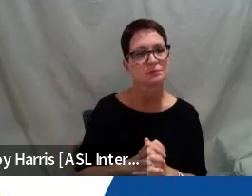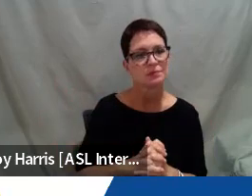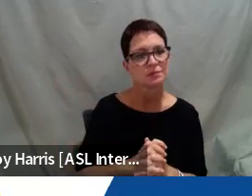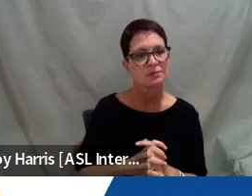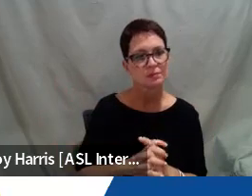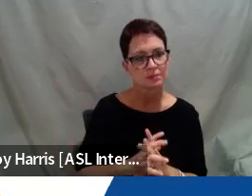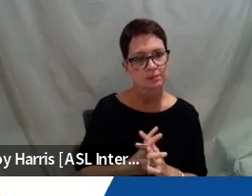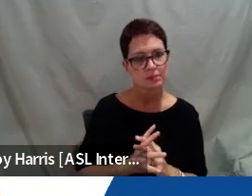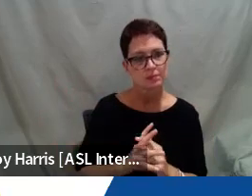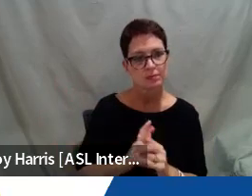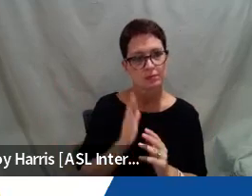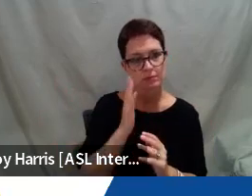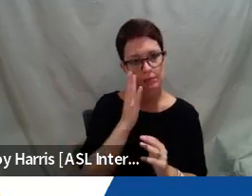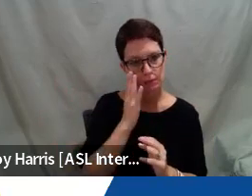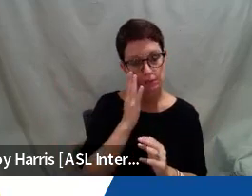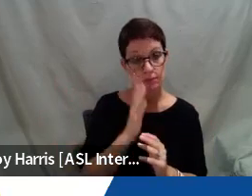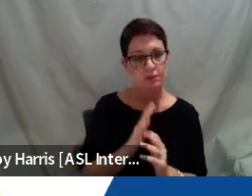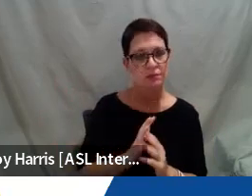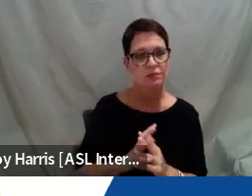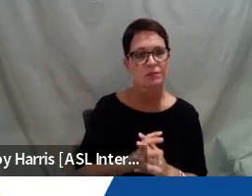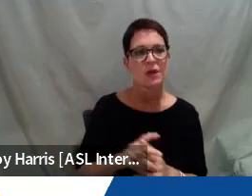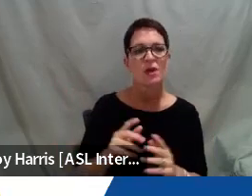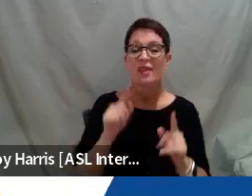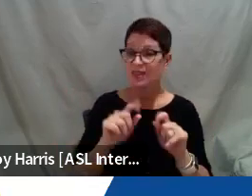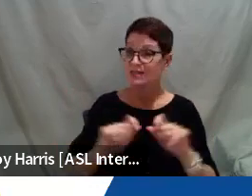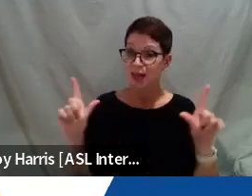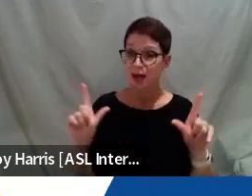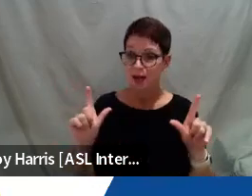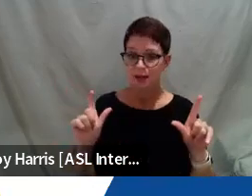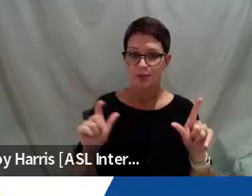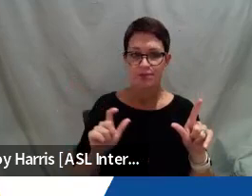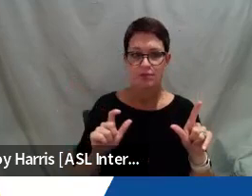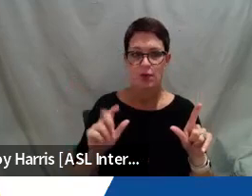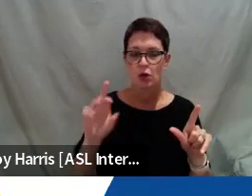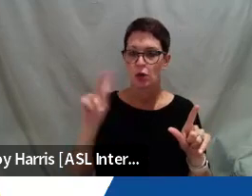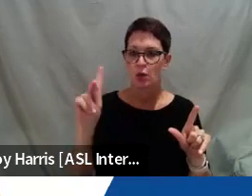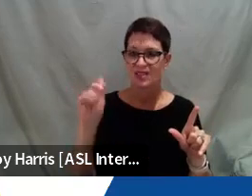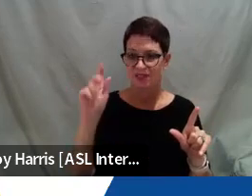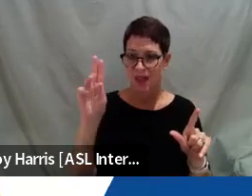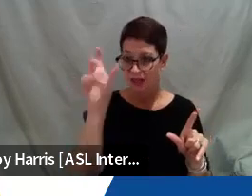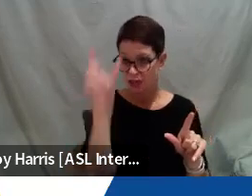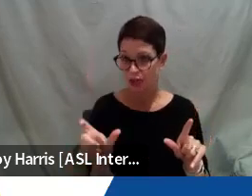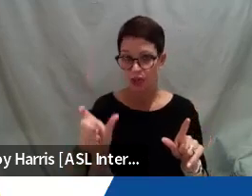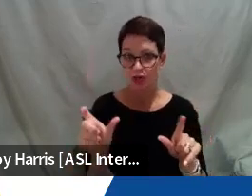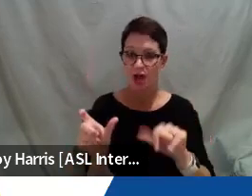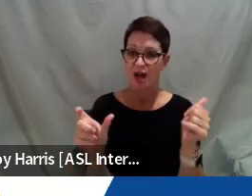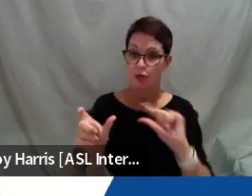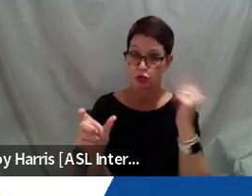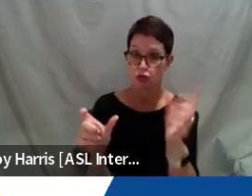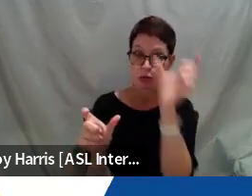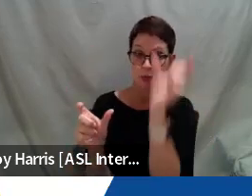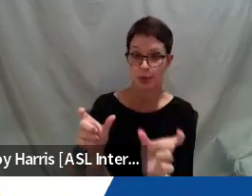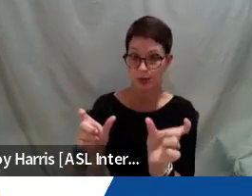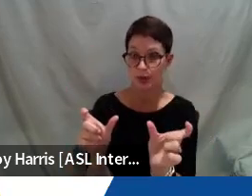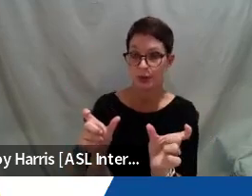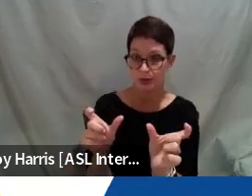So on this slide, there's a column that's listed as risk factors, and then the other column is listed as for